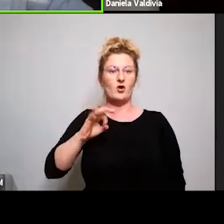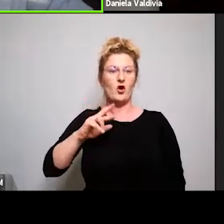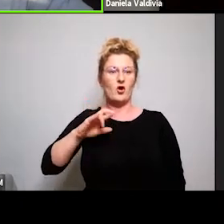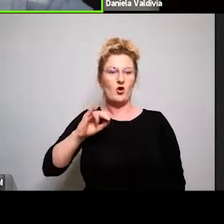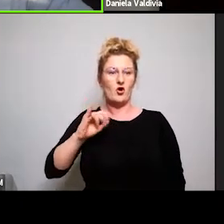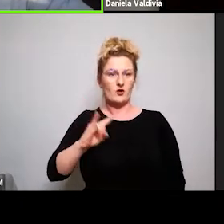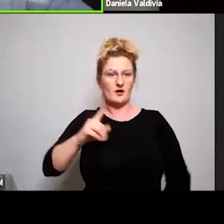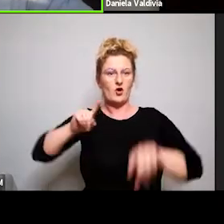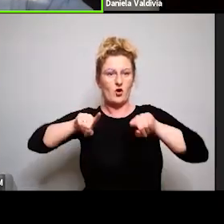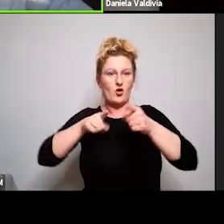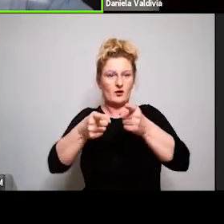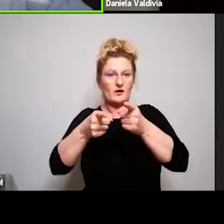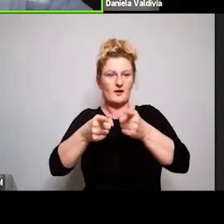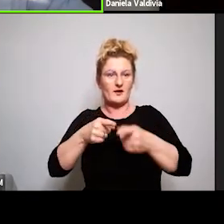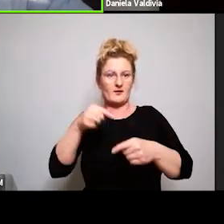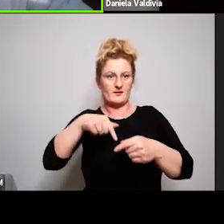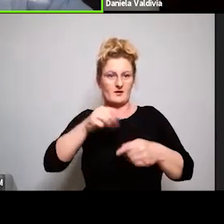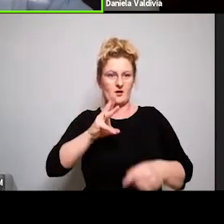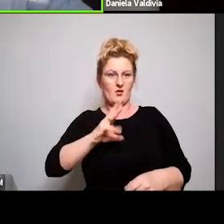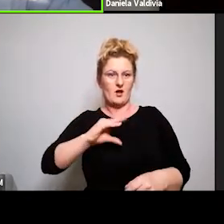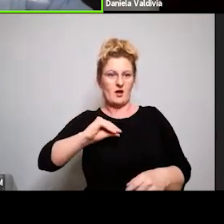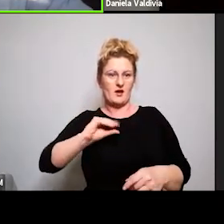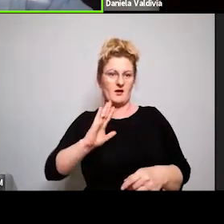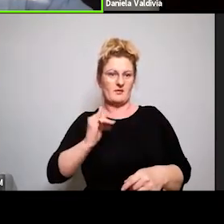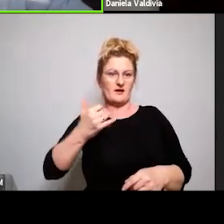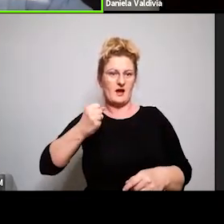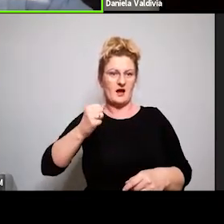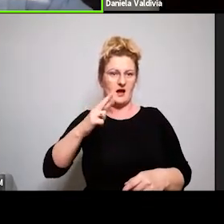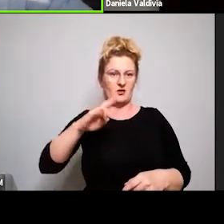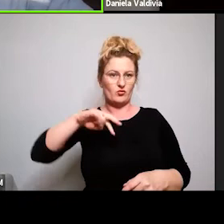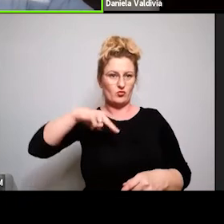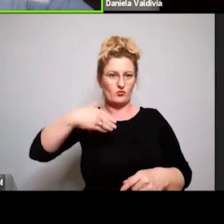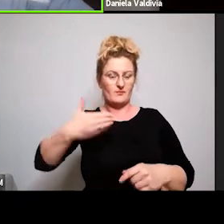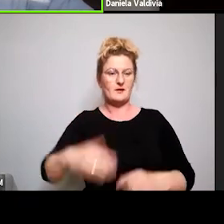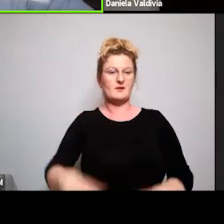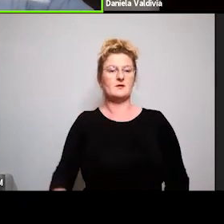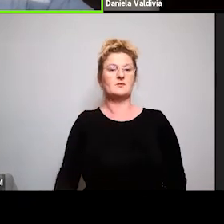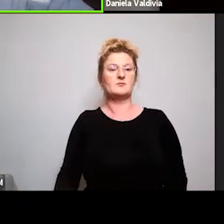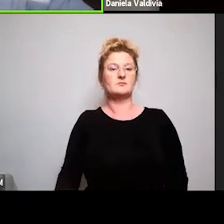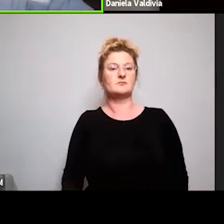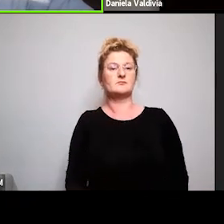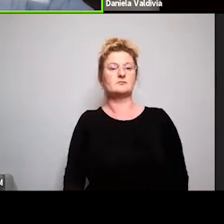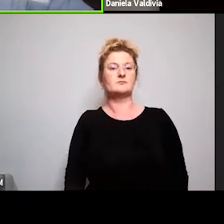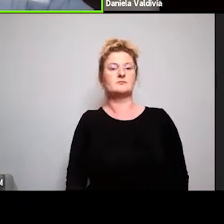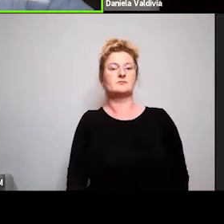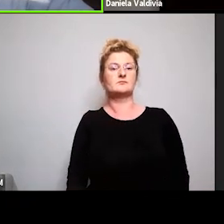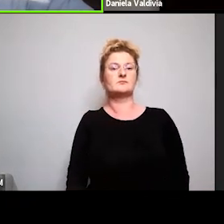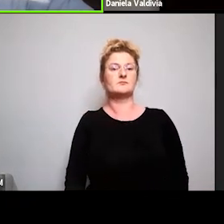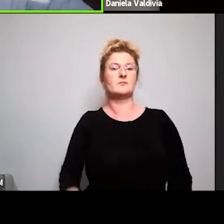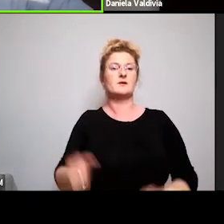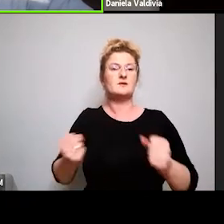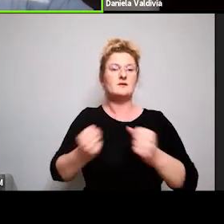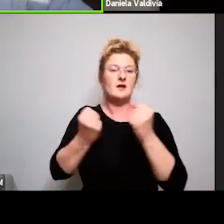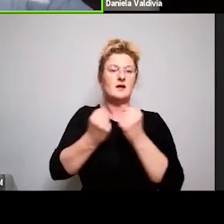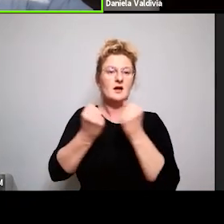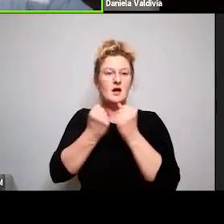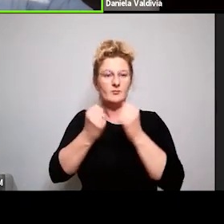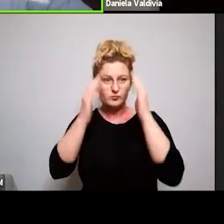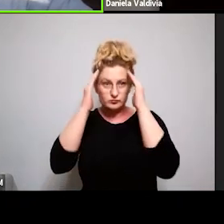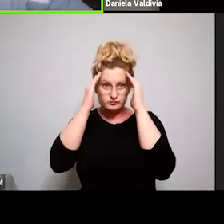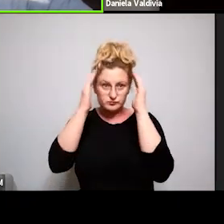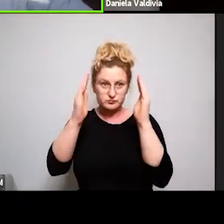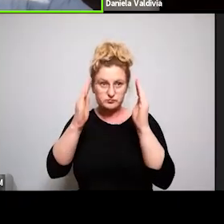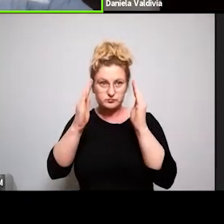for men who will be future anti-violence educator for boys. We are focusing on role modeling and the